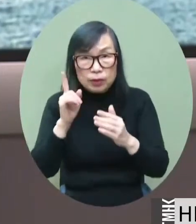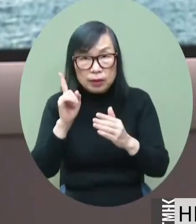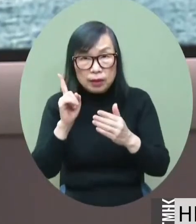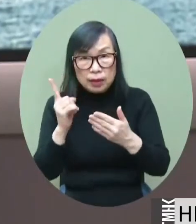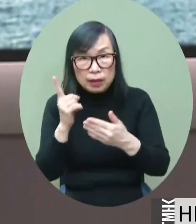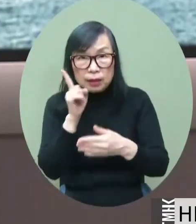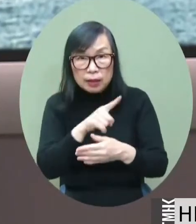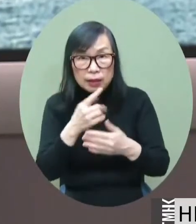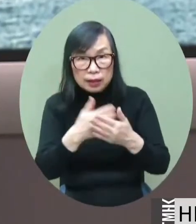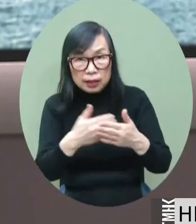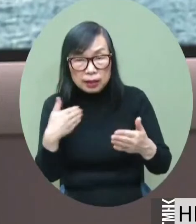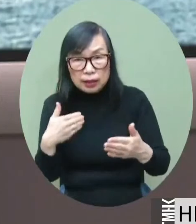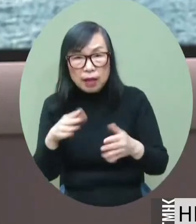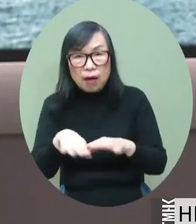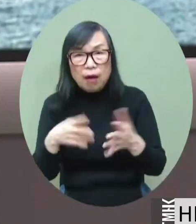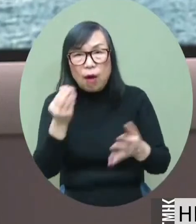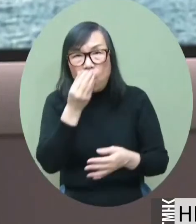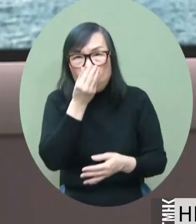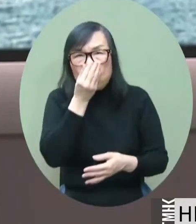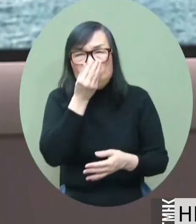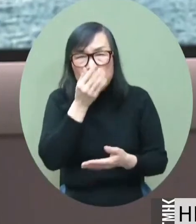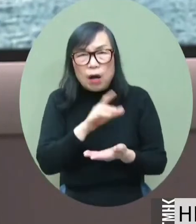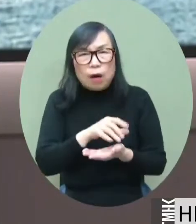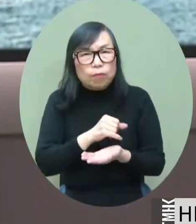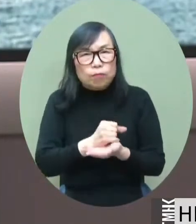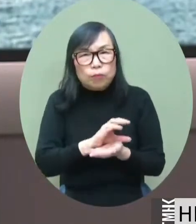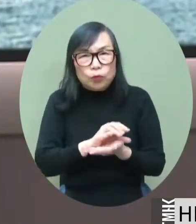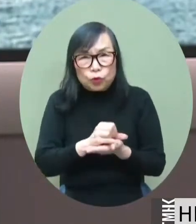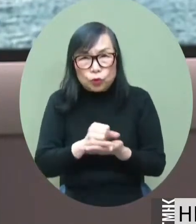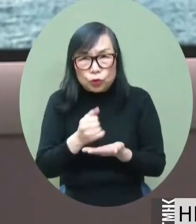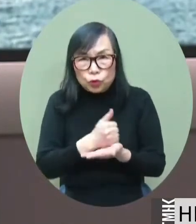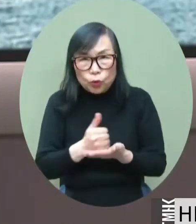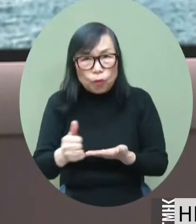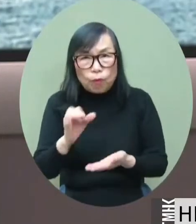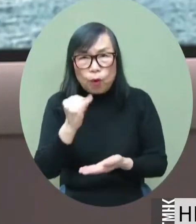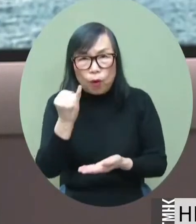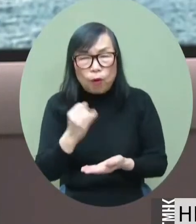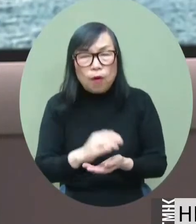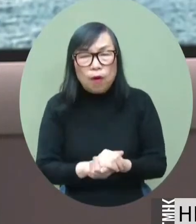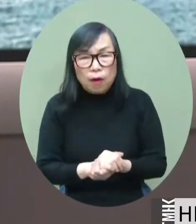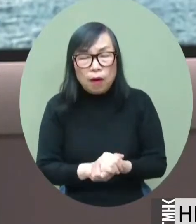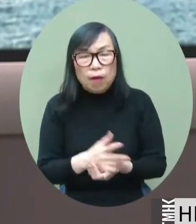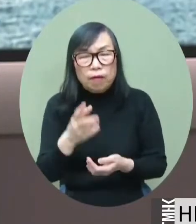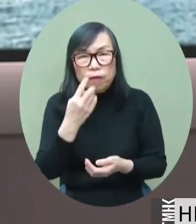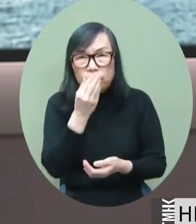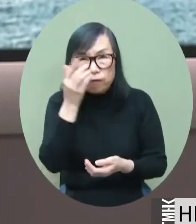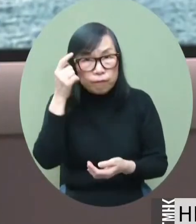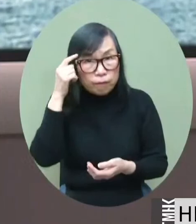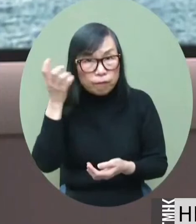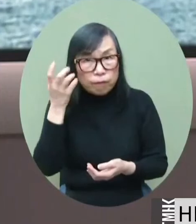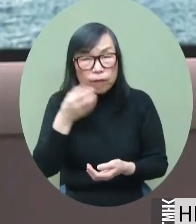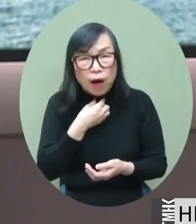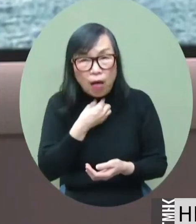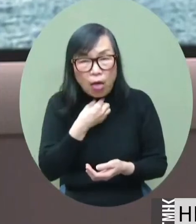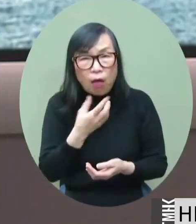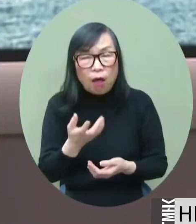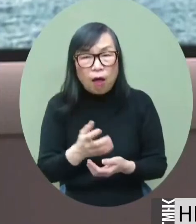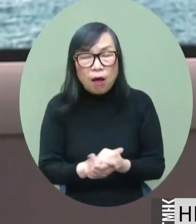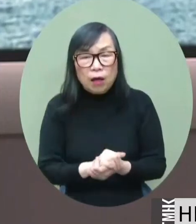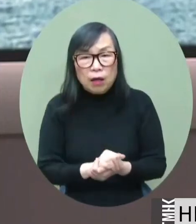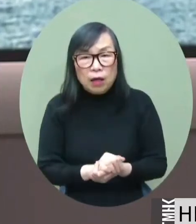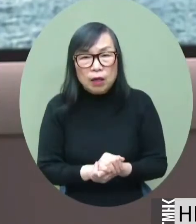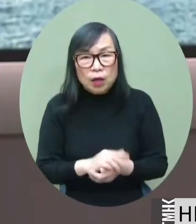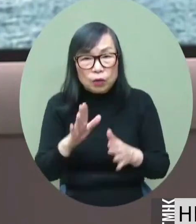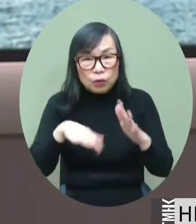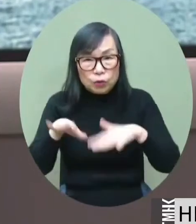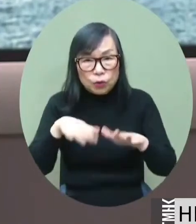A week before he was hospitalized, he also suffered from some shortness of breath. He didn't